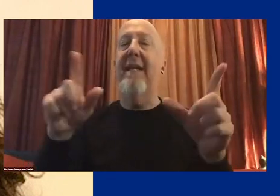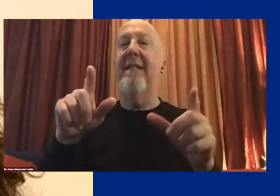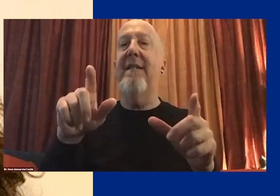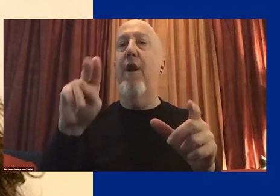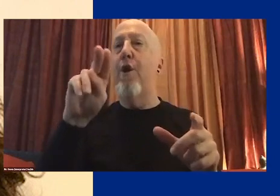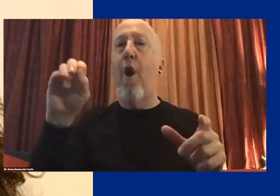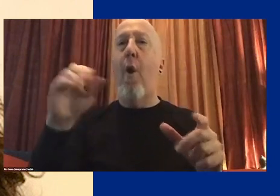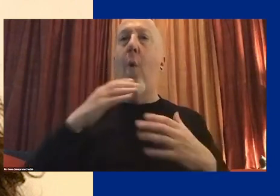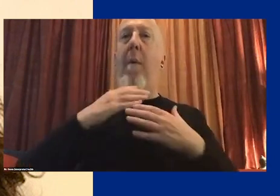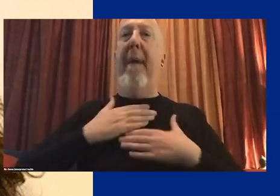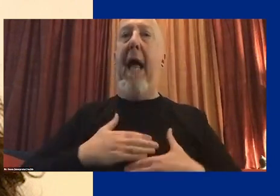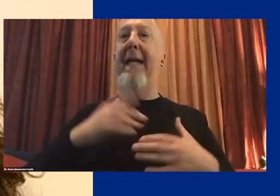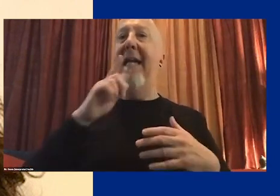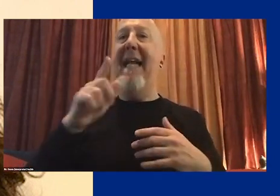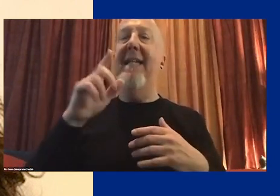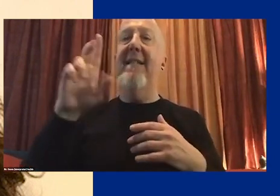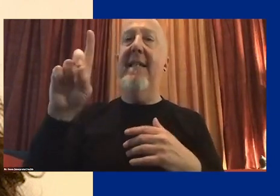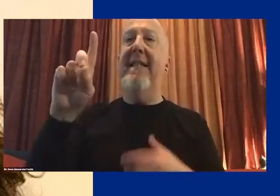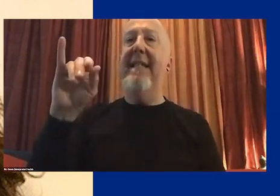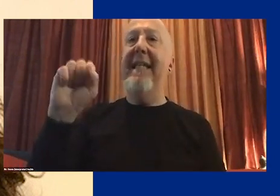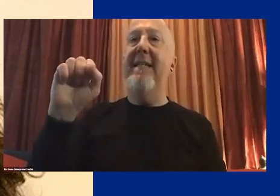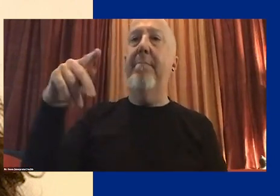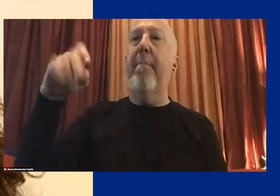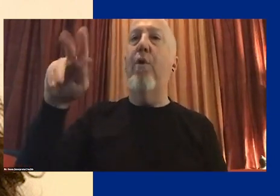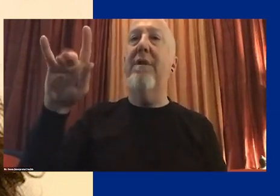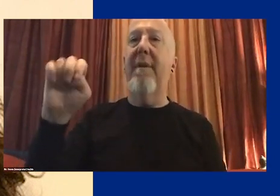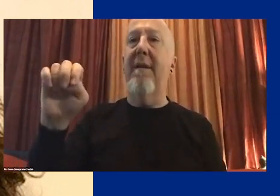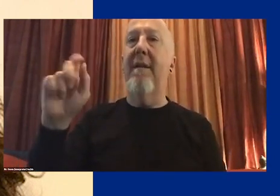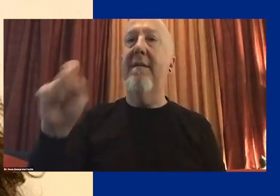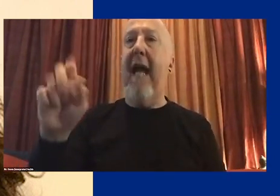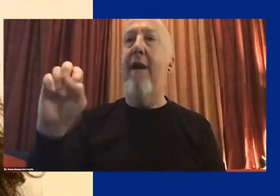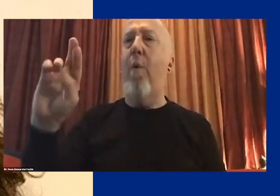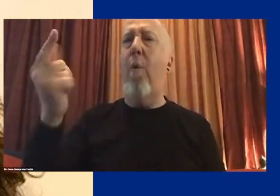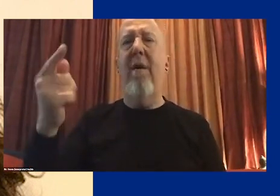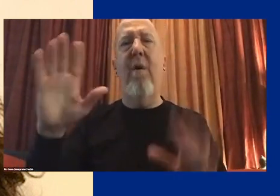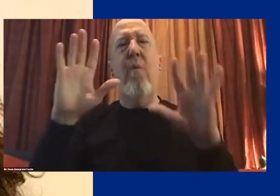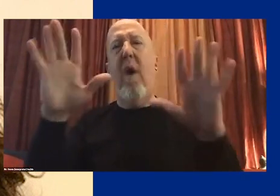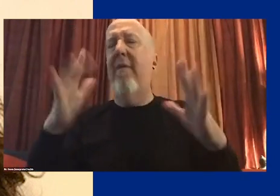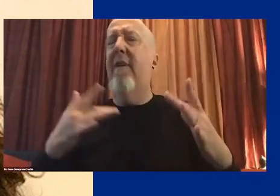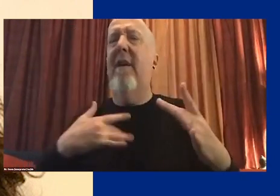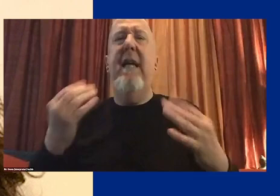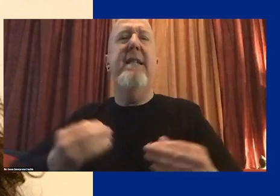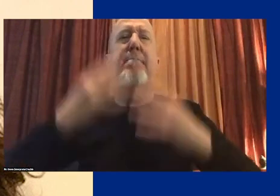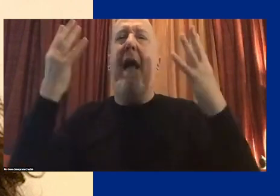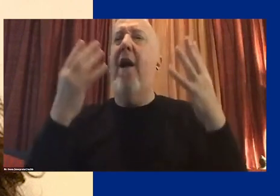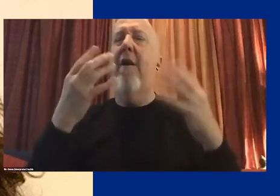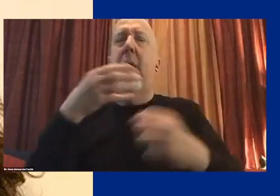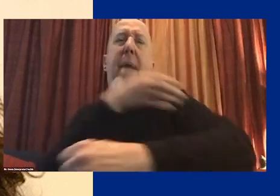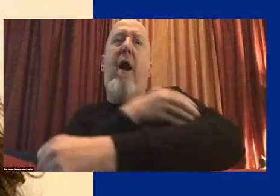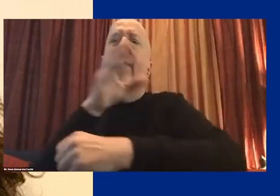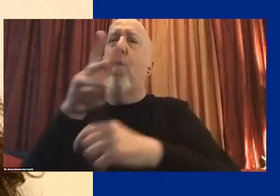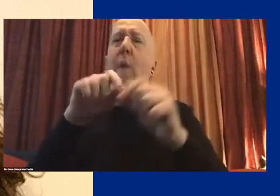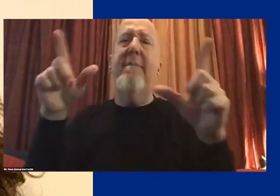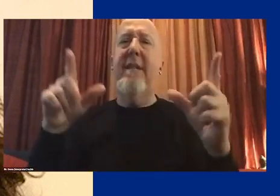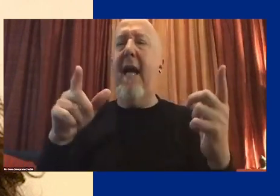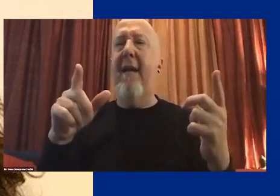nobodyisdisposable.org. It's just a wonderful, uplifting, empowering, powerful website that was put together by